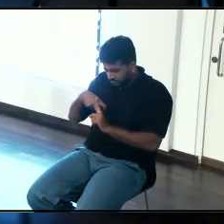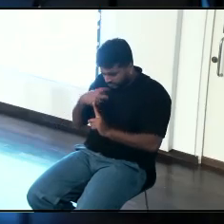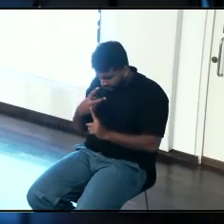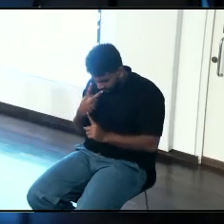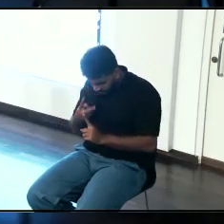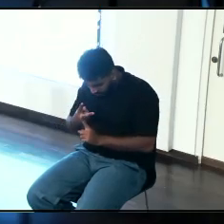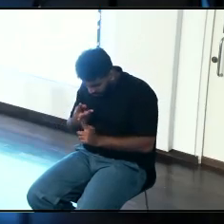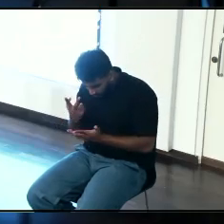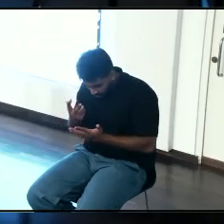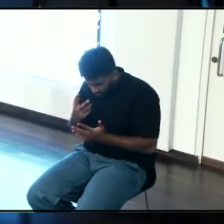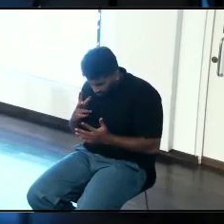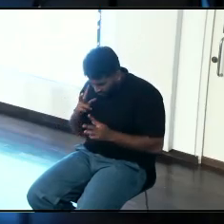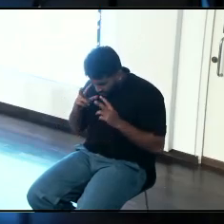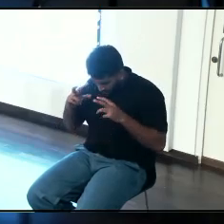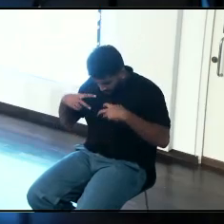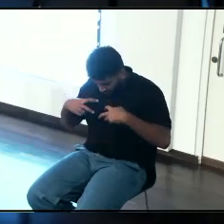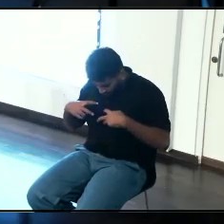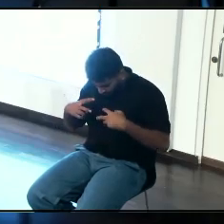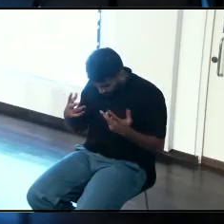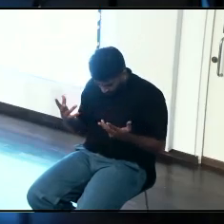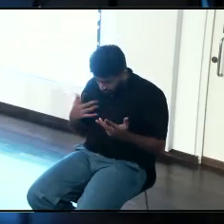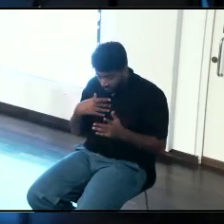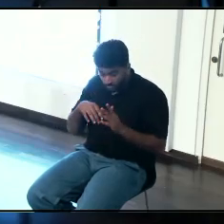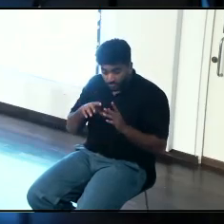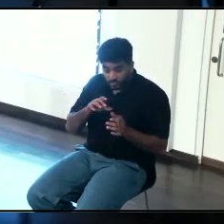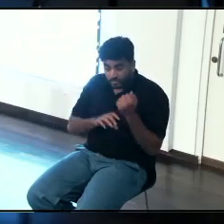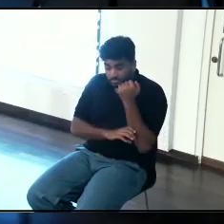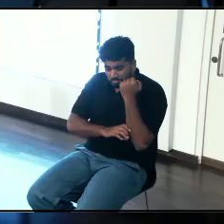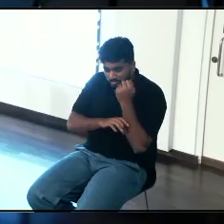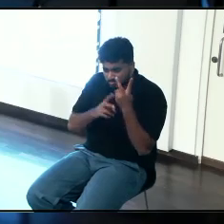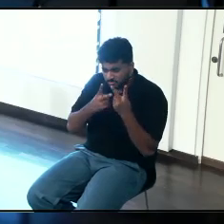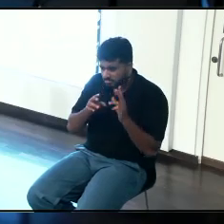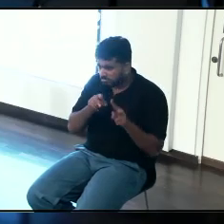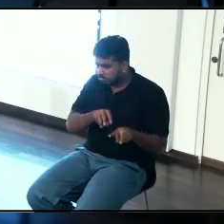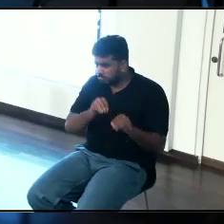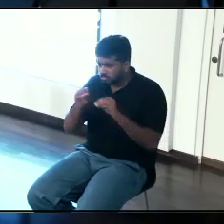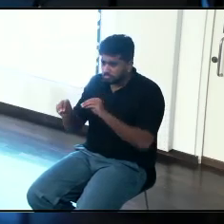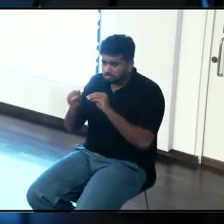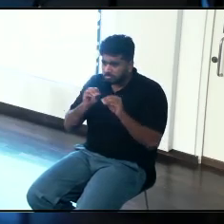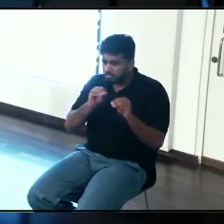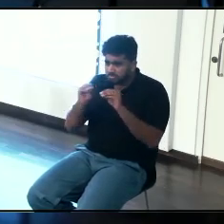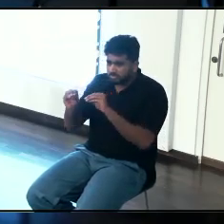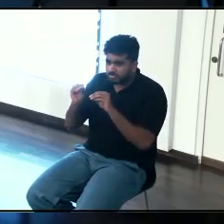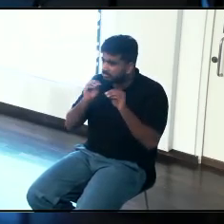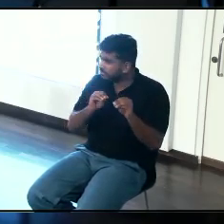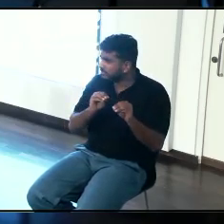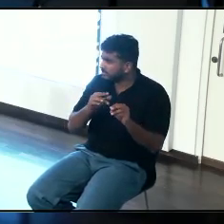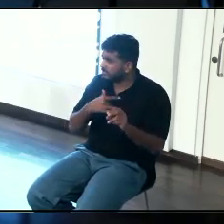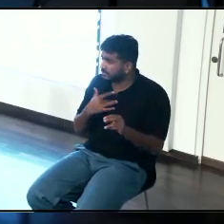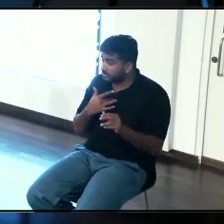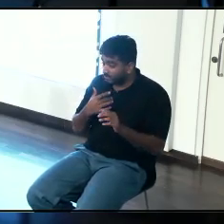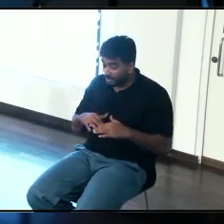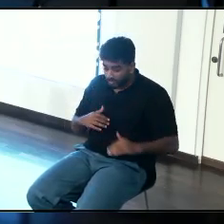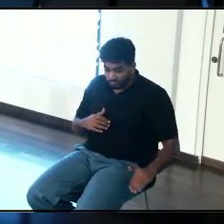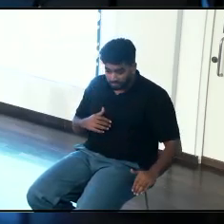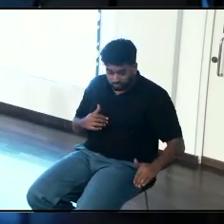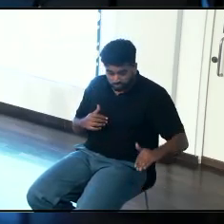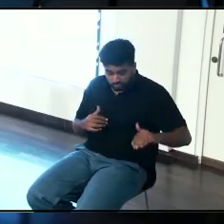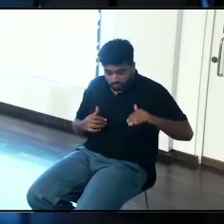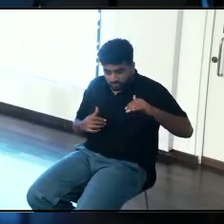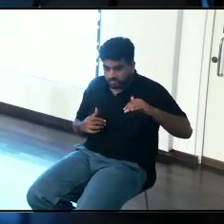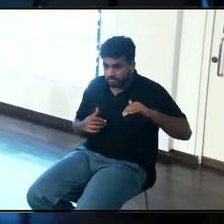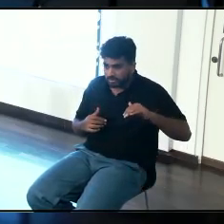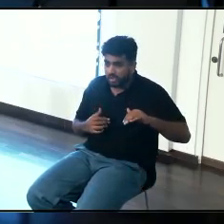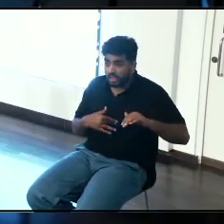really, moving around from country to country. I think it was this upbringing and this rootedness of